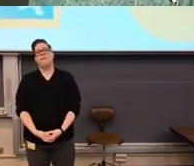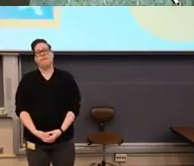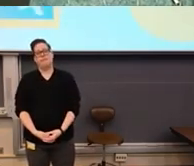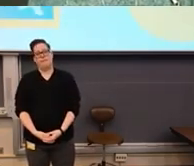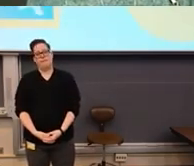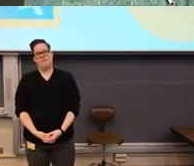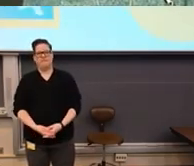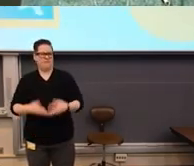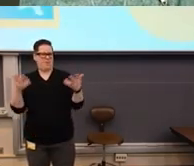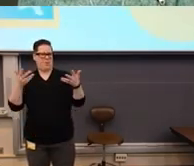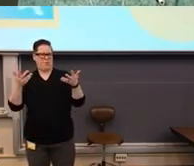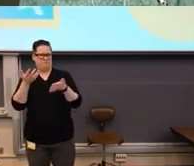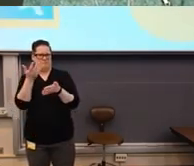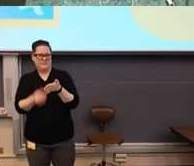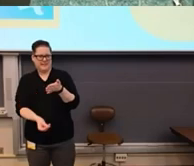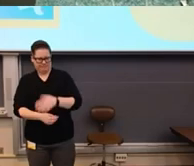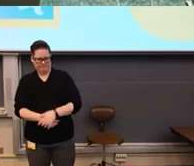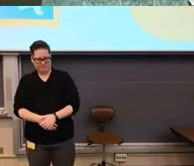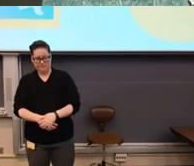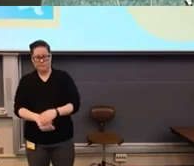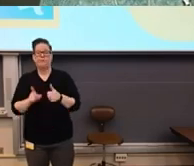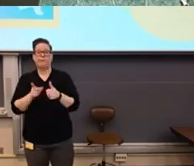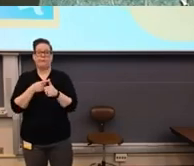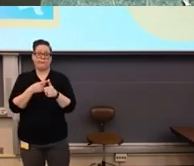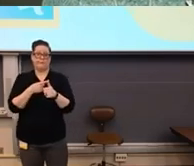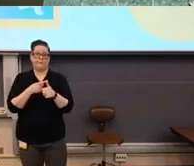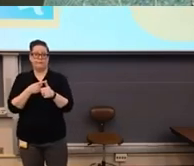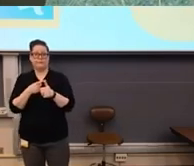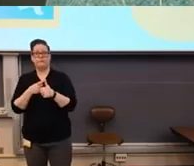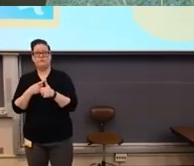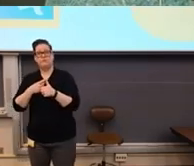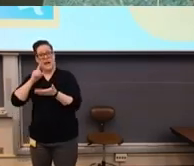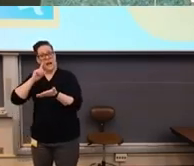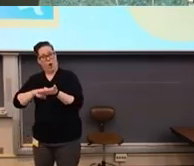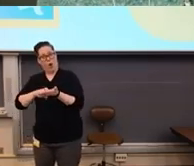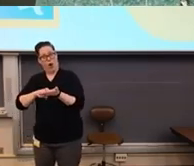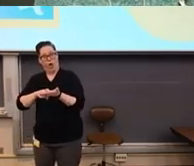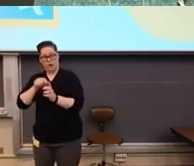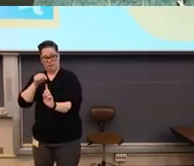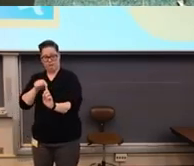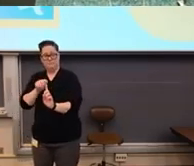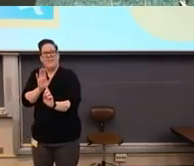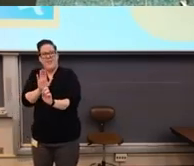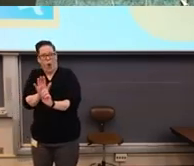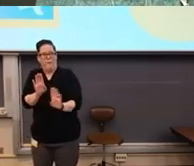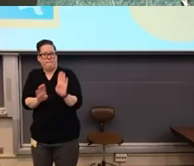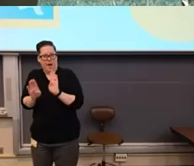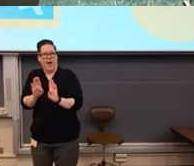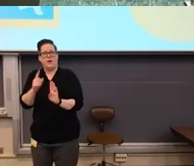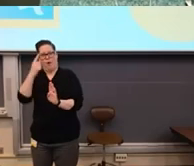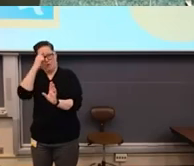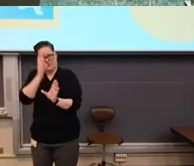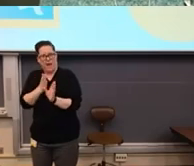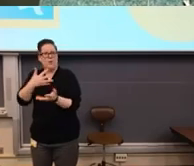So what's missing? Well, first, the acknowledgement of the family caregiver's biopsychosocial needs. Did you